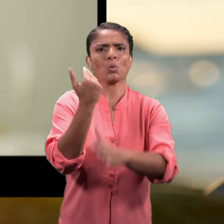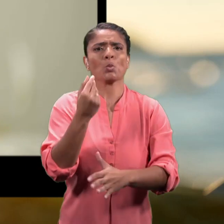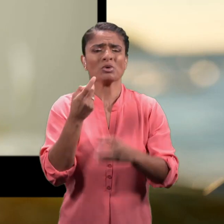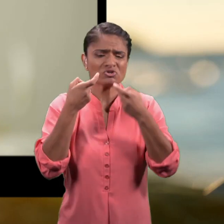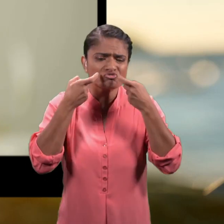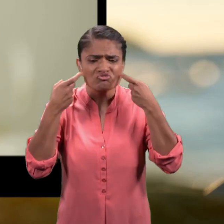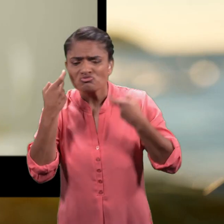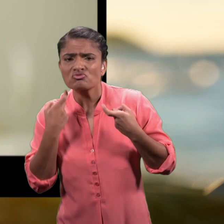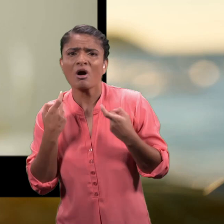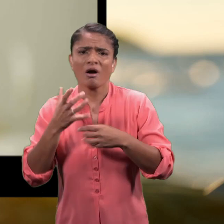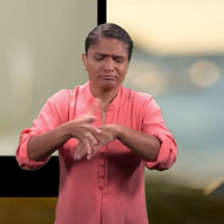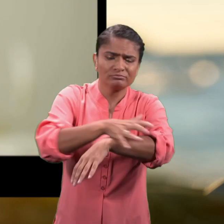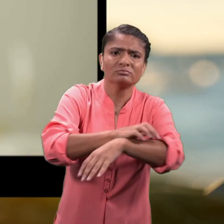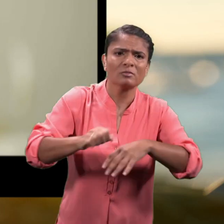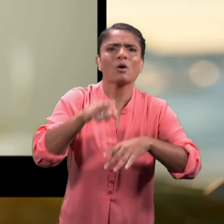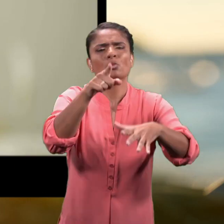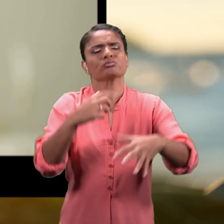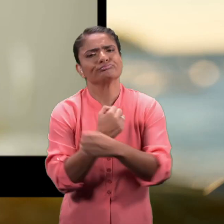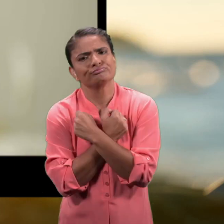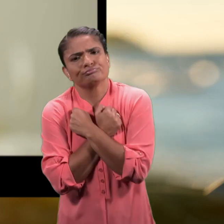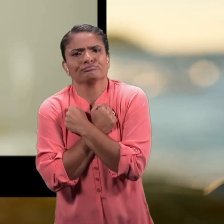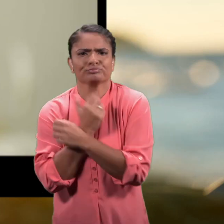yourself, embrace your scars. Discuss stand out.